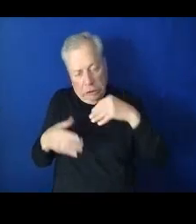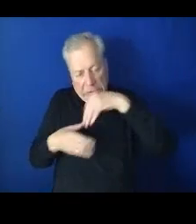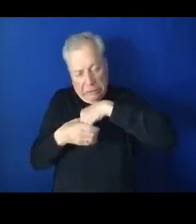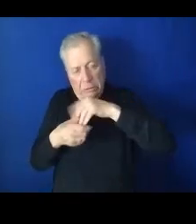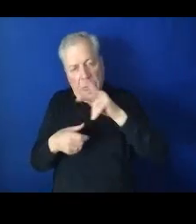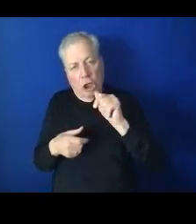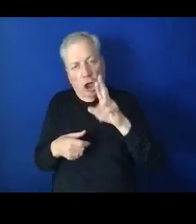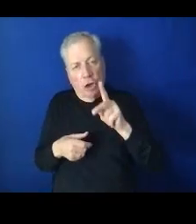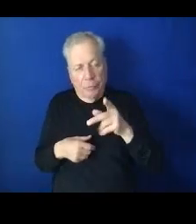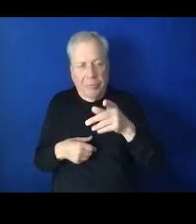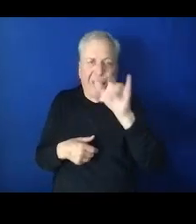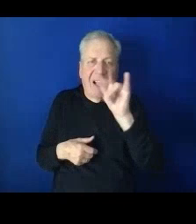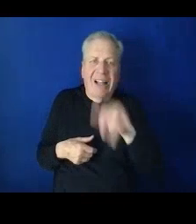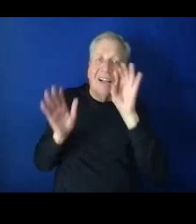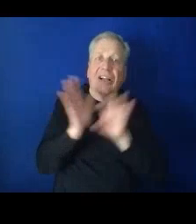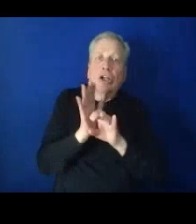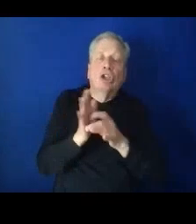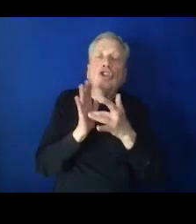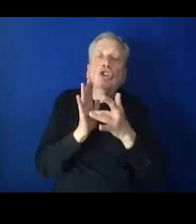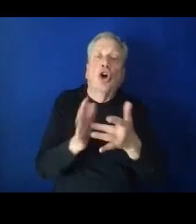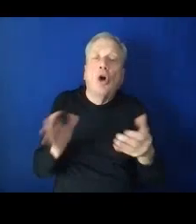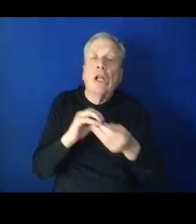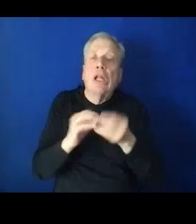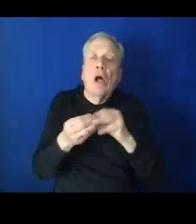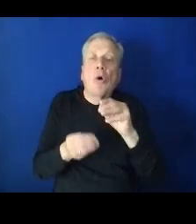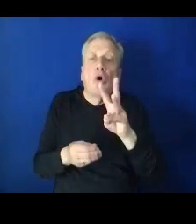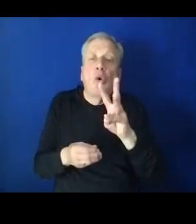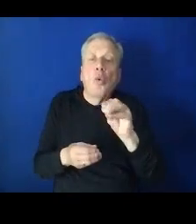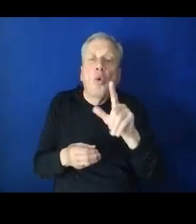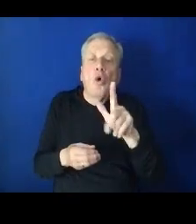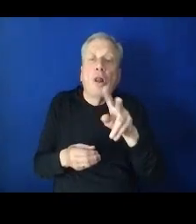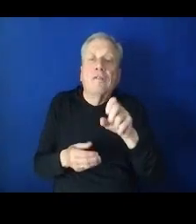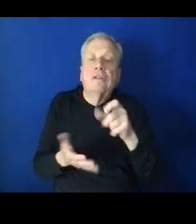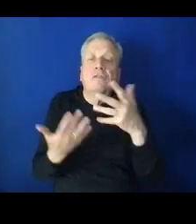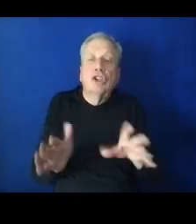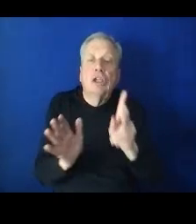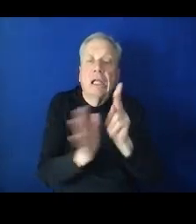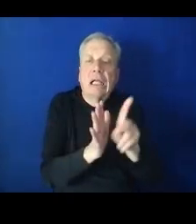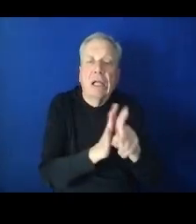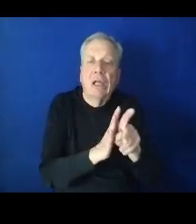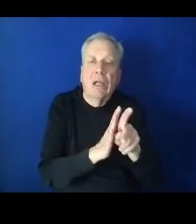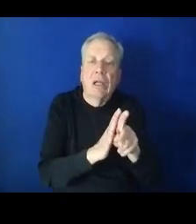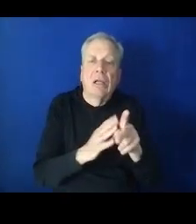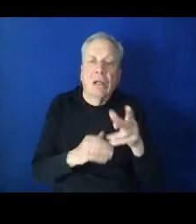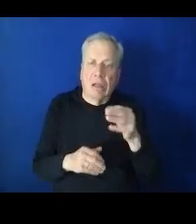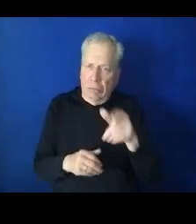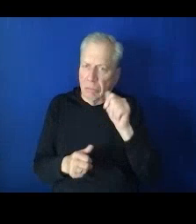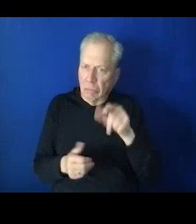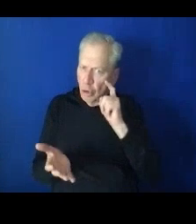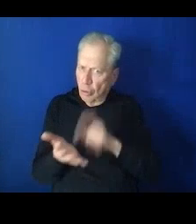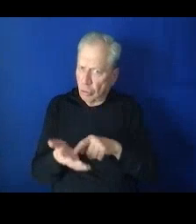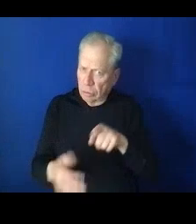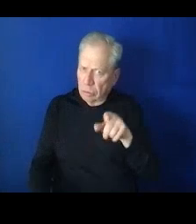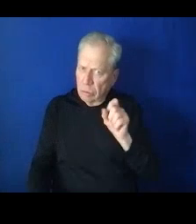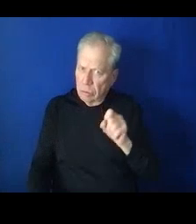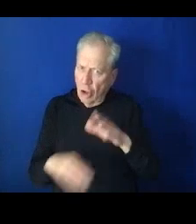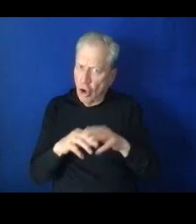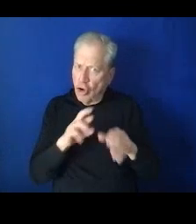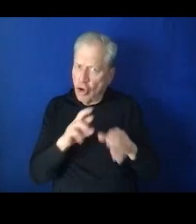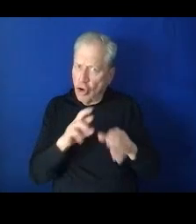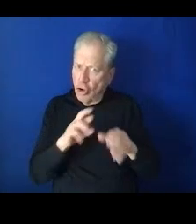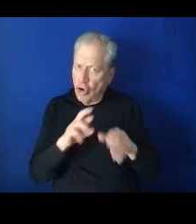So this is a graphic that shows the number of wolves killed. And you can see on the right-hand